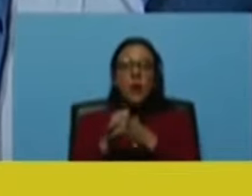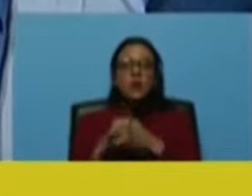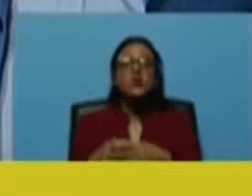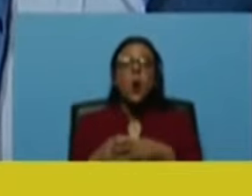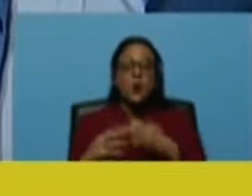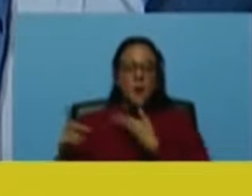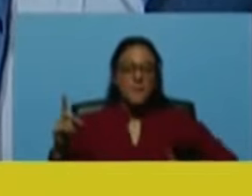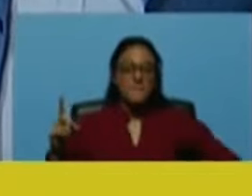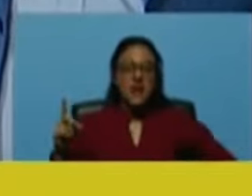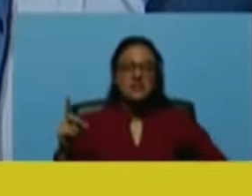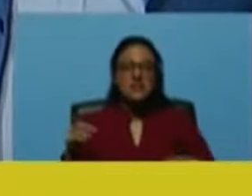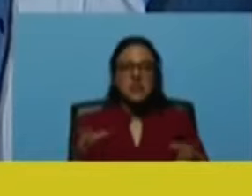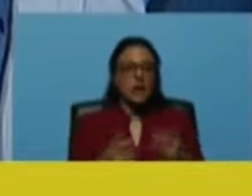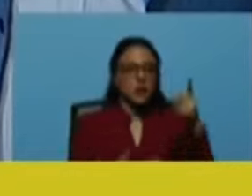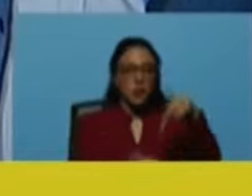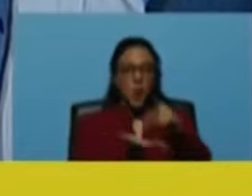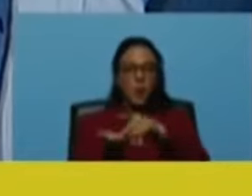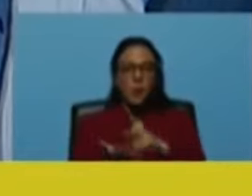the order.